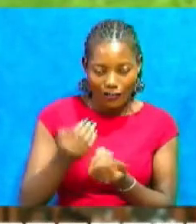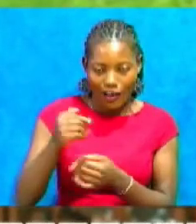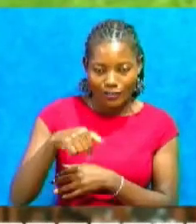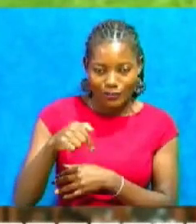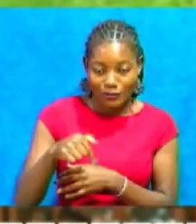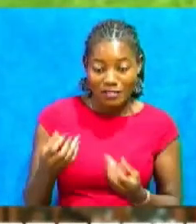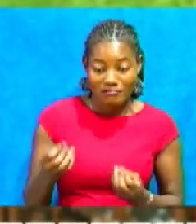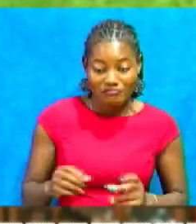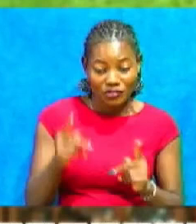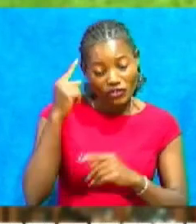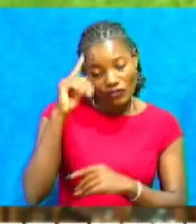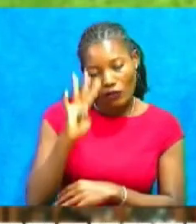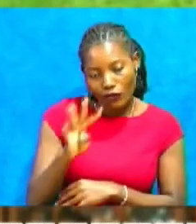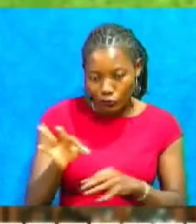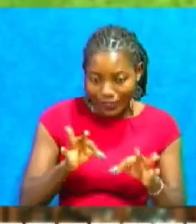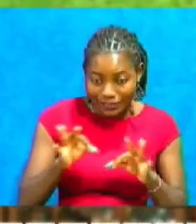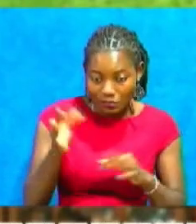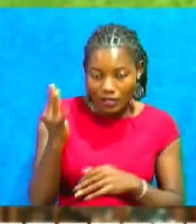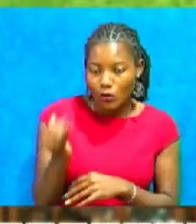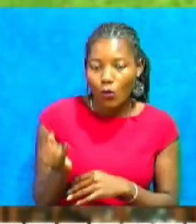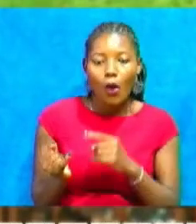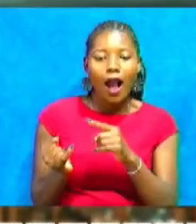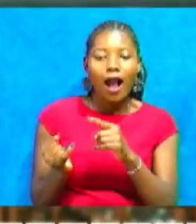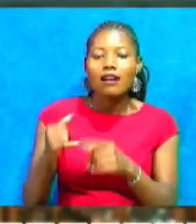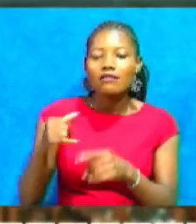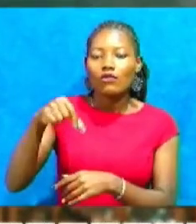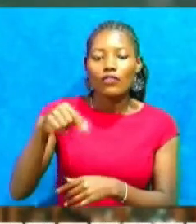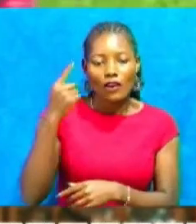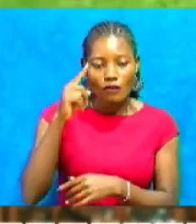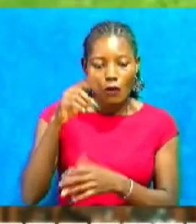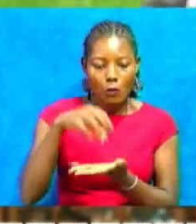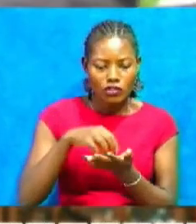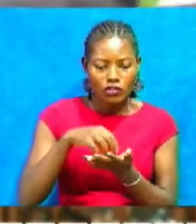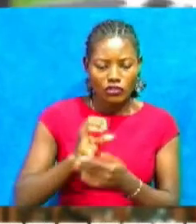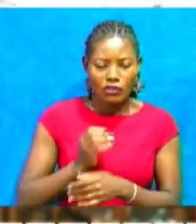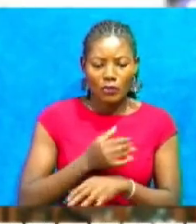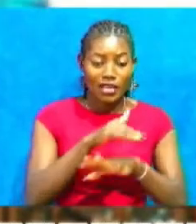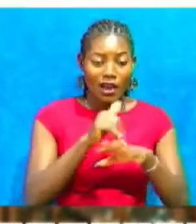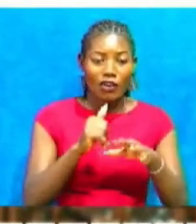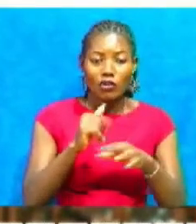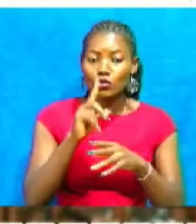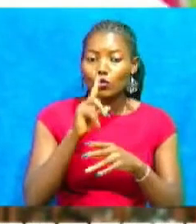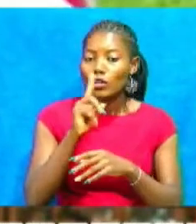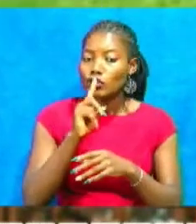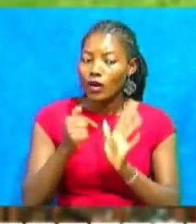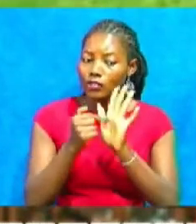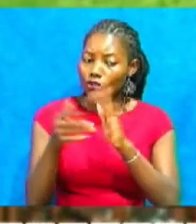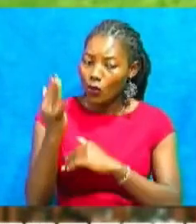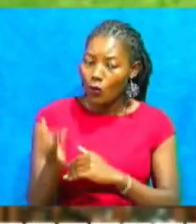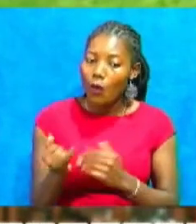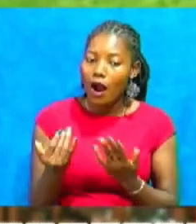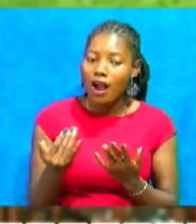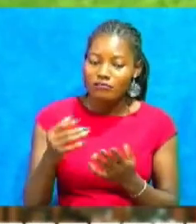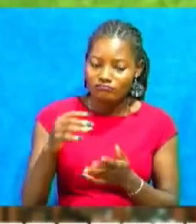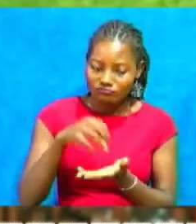the opportunity for four to explain why they fit the positions. The committee has called on them to ensure and show that why they really fit for the